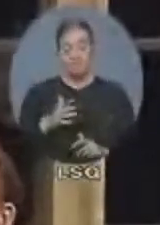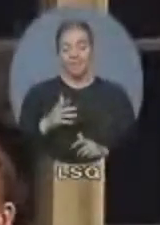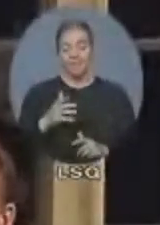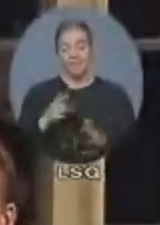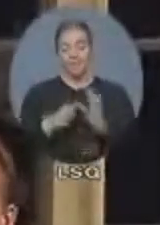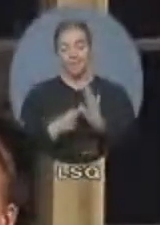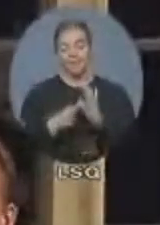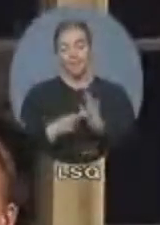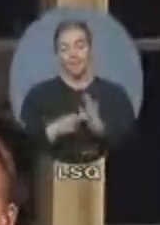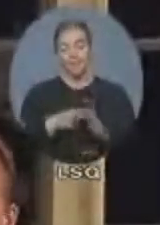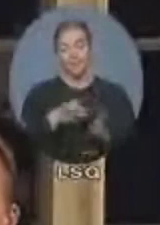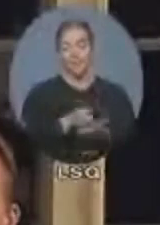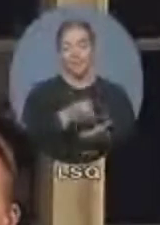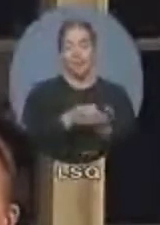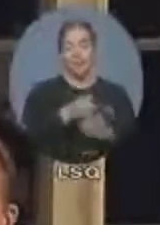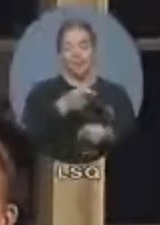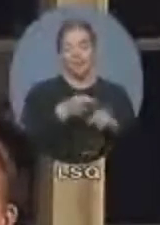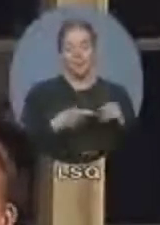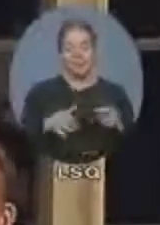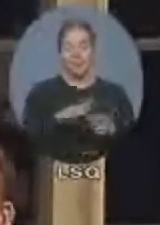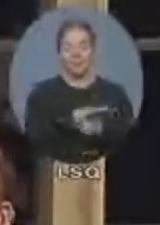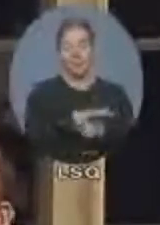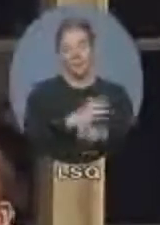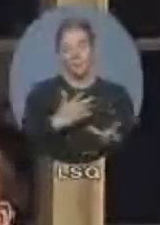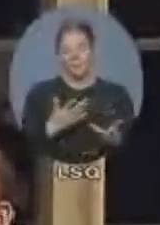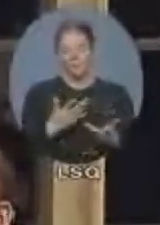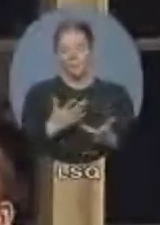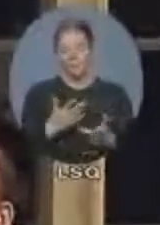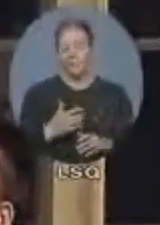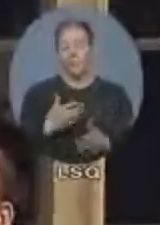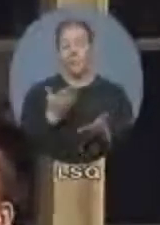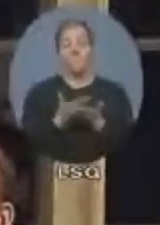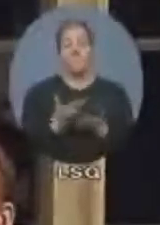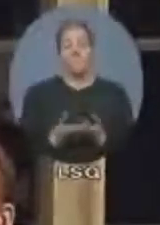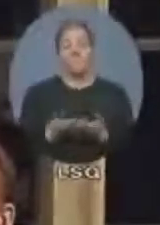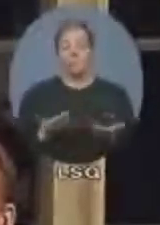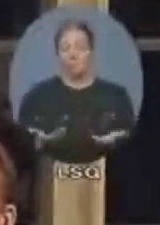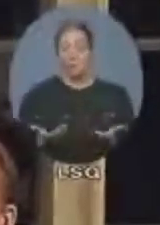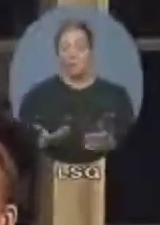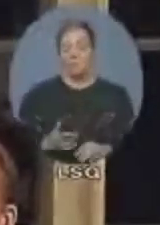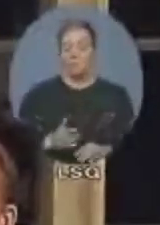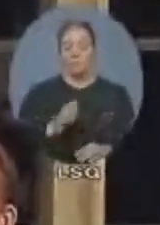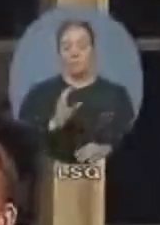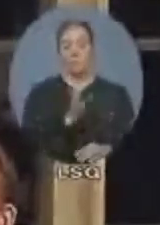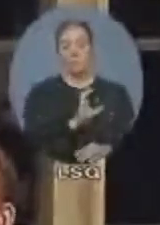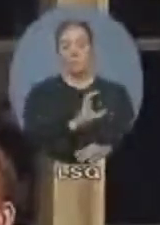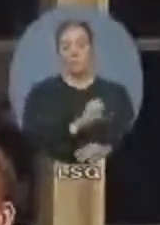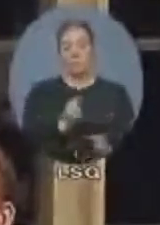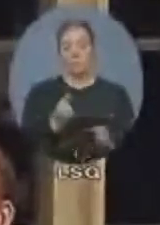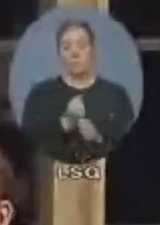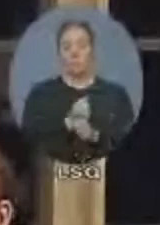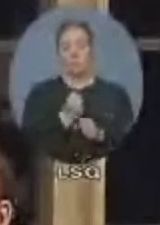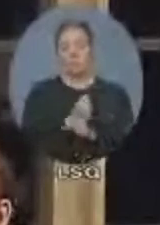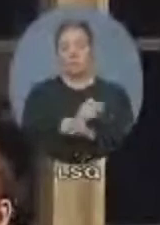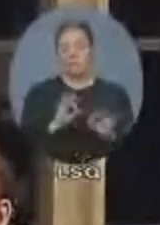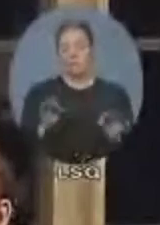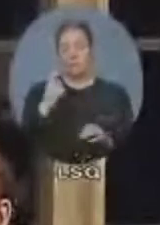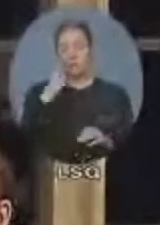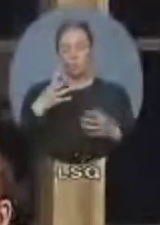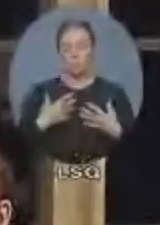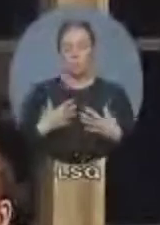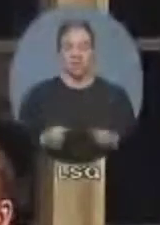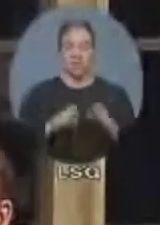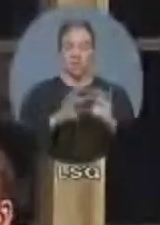The real facts are, the straight goods are, the Conservative government has failed working families when it comes to health, failed to live up to their